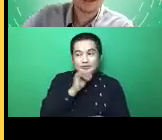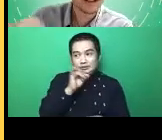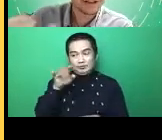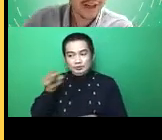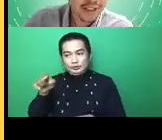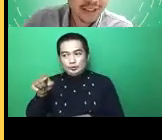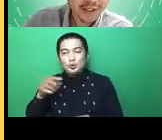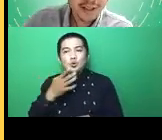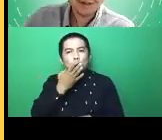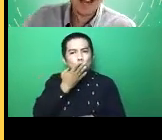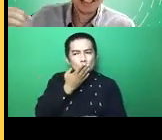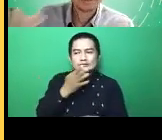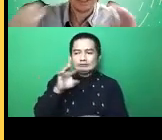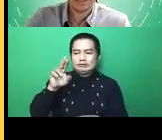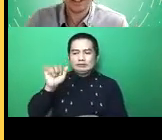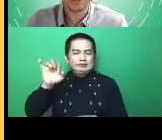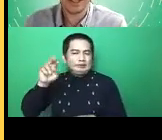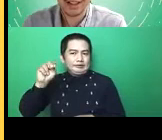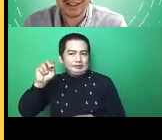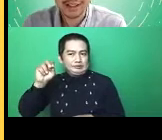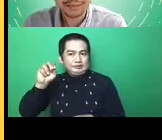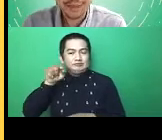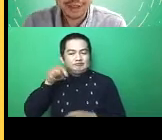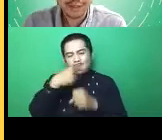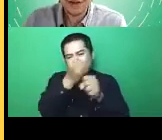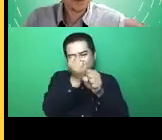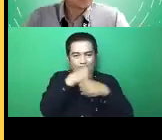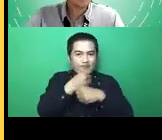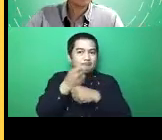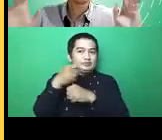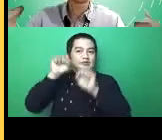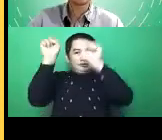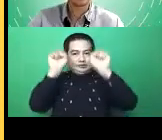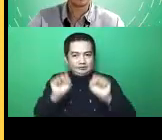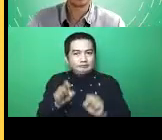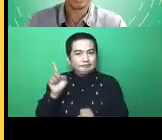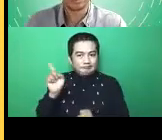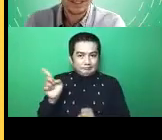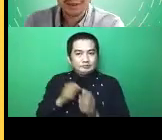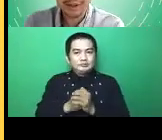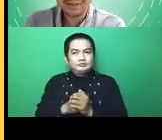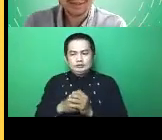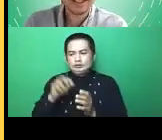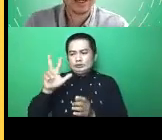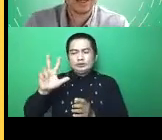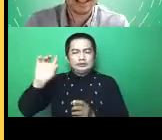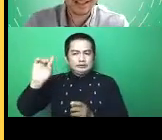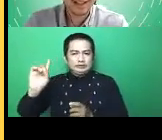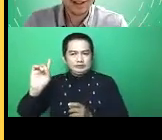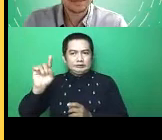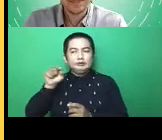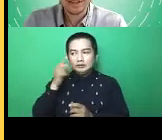let's say, colored resin, you can actually make intricate shapes like these. So for those of us who are familiar with 3D printing, when I show them images like